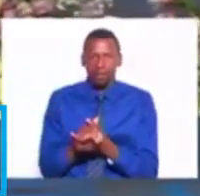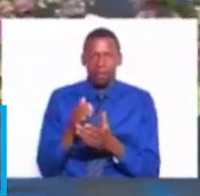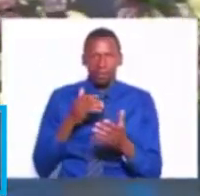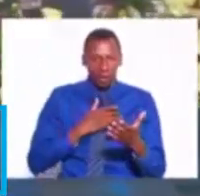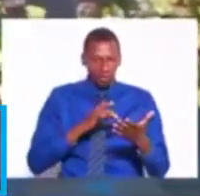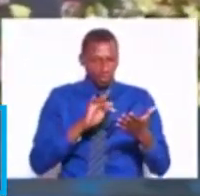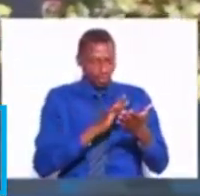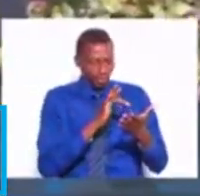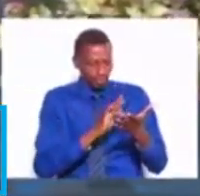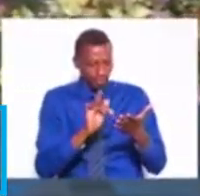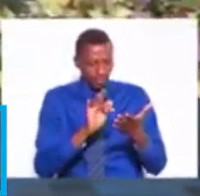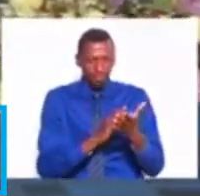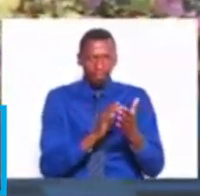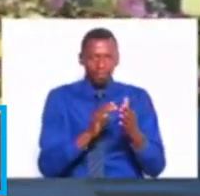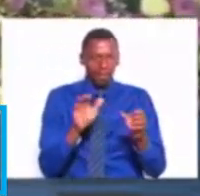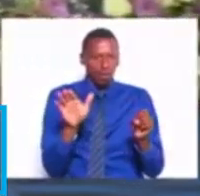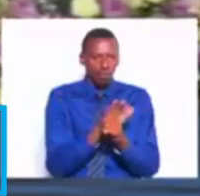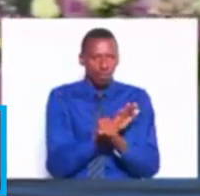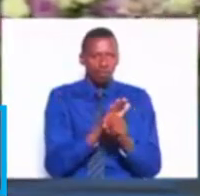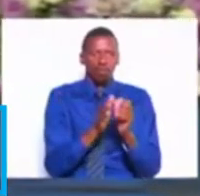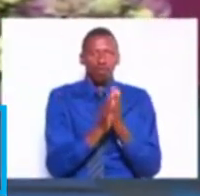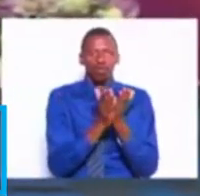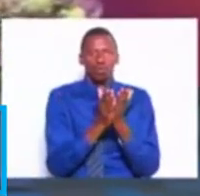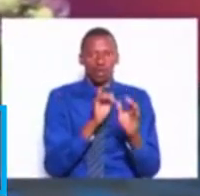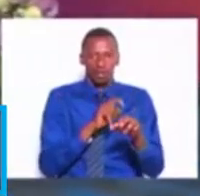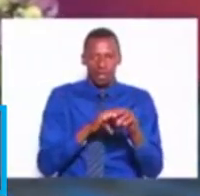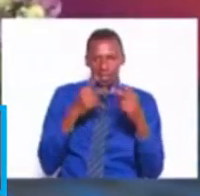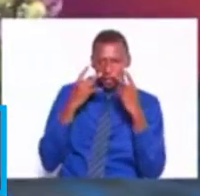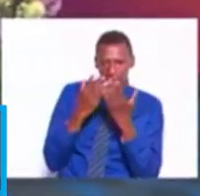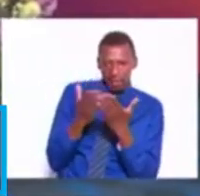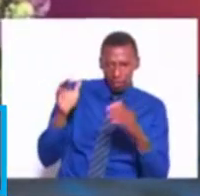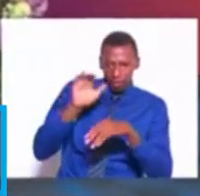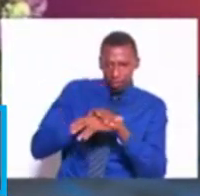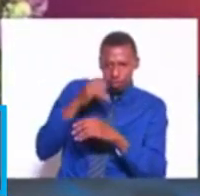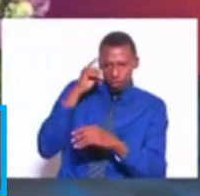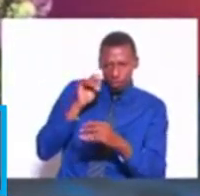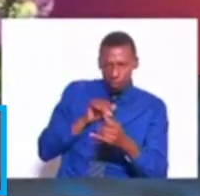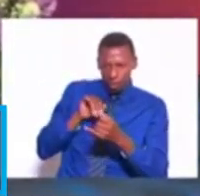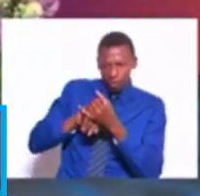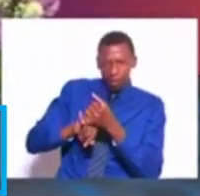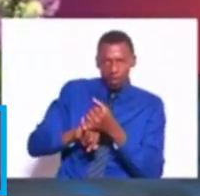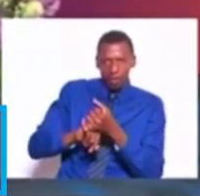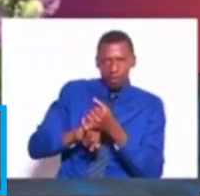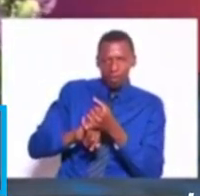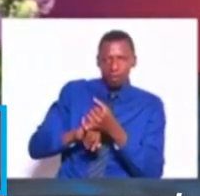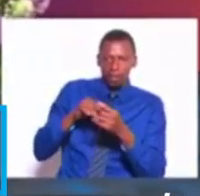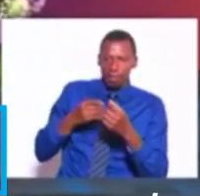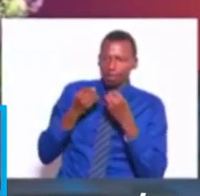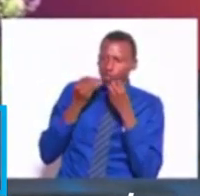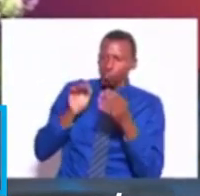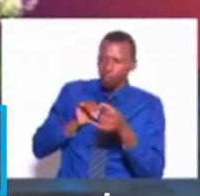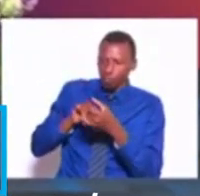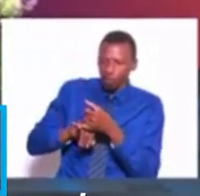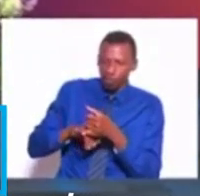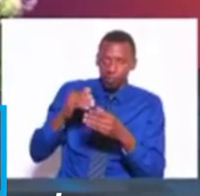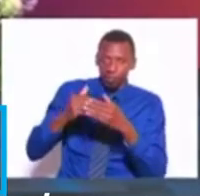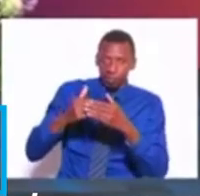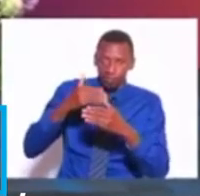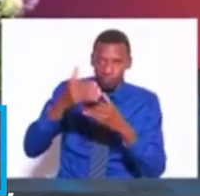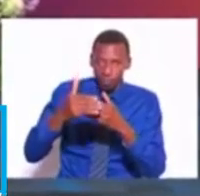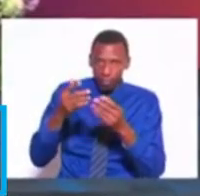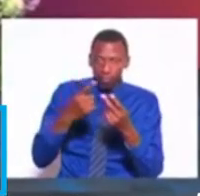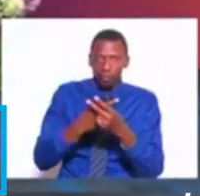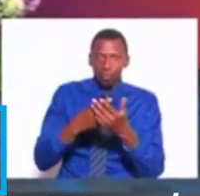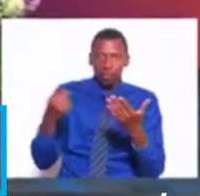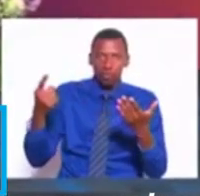of books. And when I see something good for my marriage, I just tell my wife, next week we are going